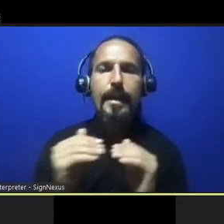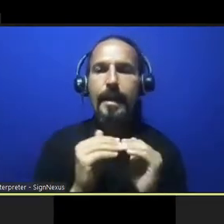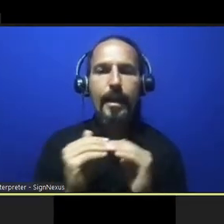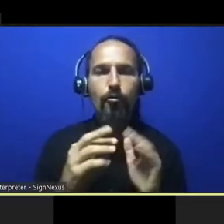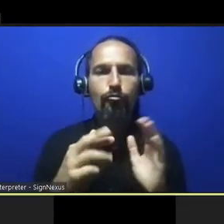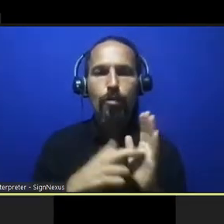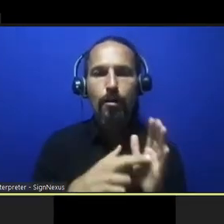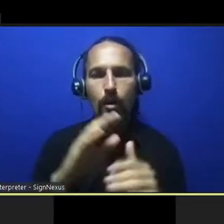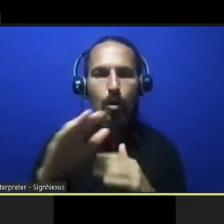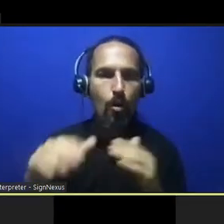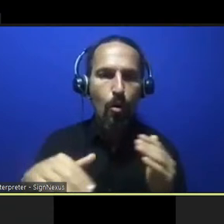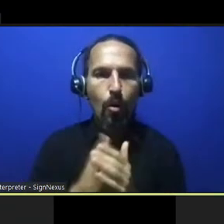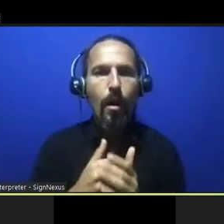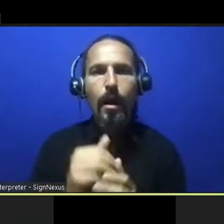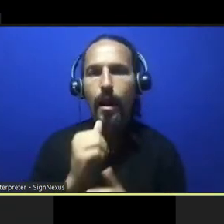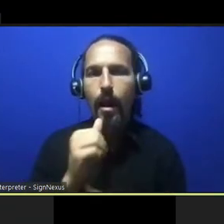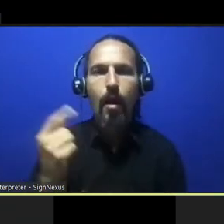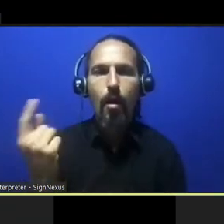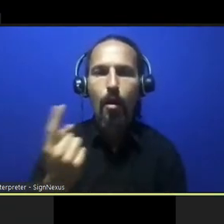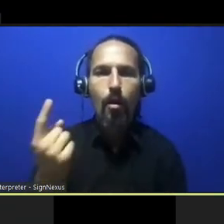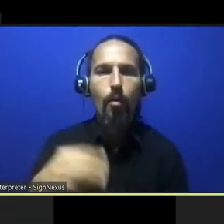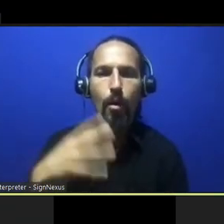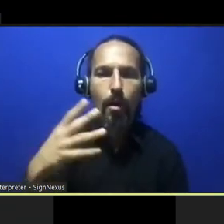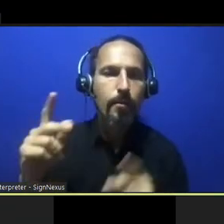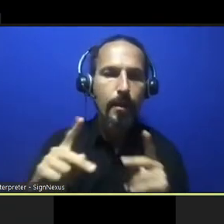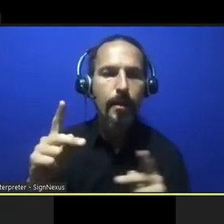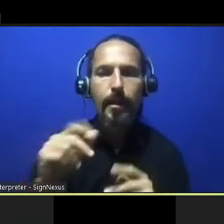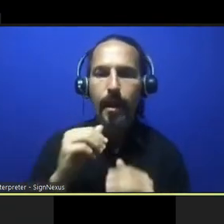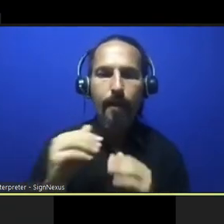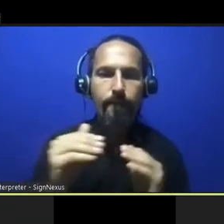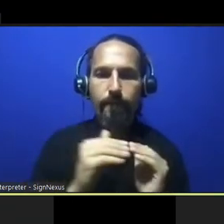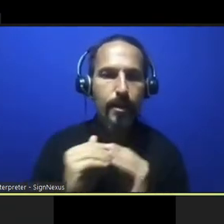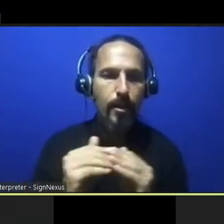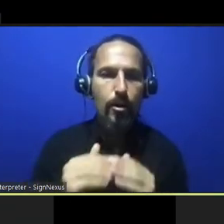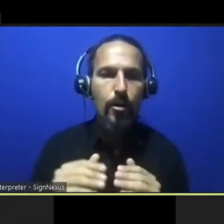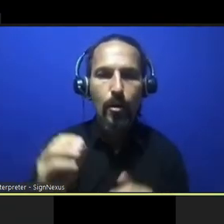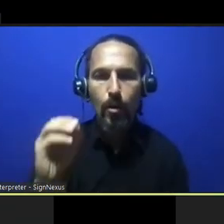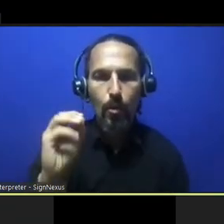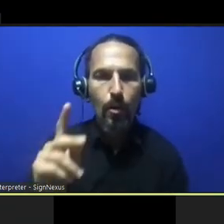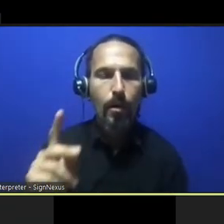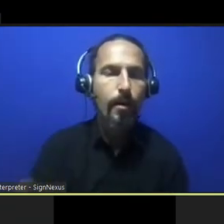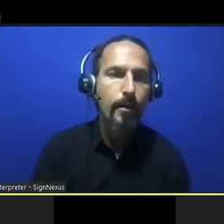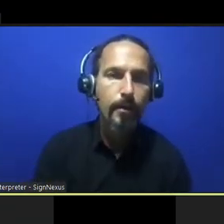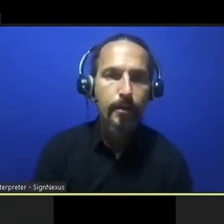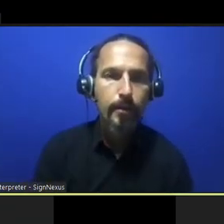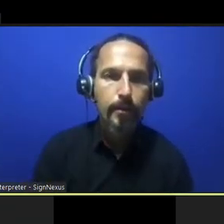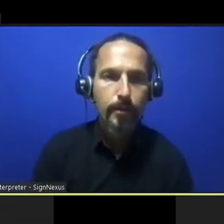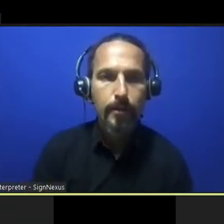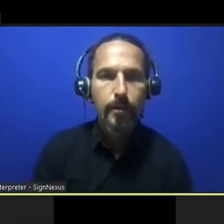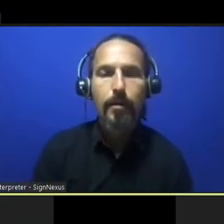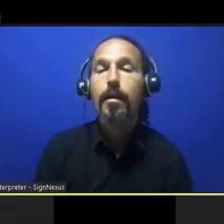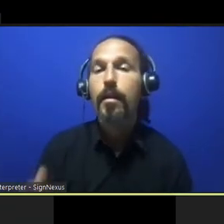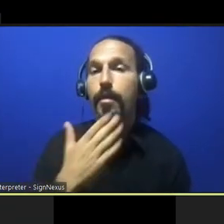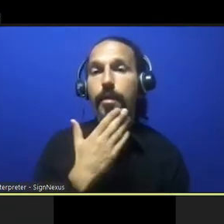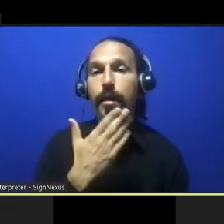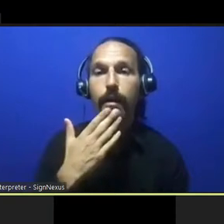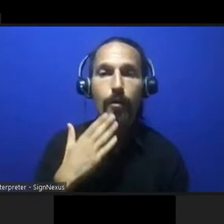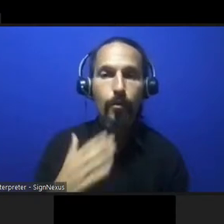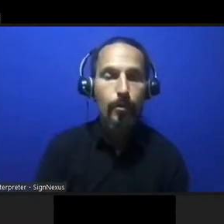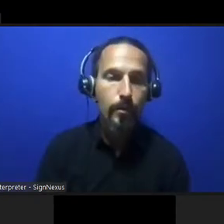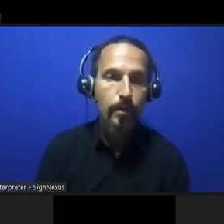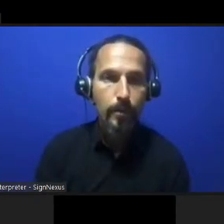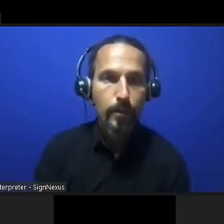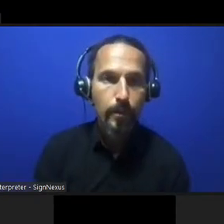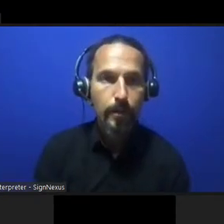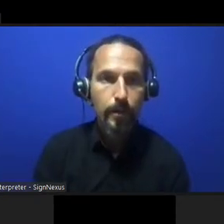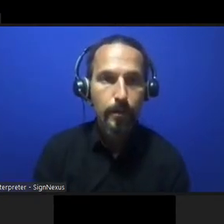for all of us not just not in that way folks it's not fair all right thank you thank